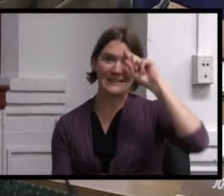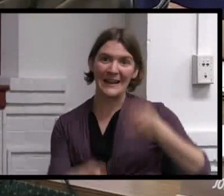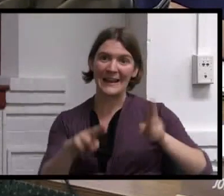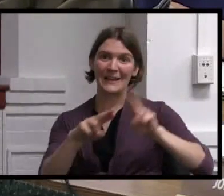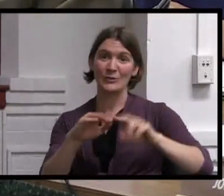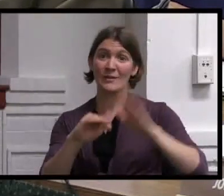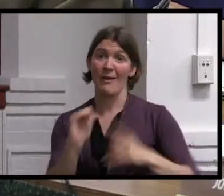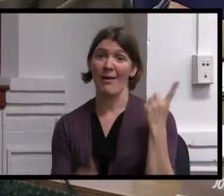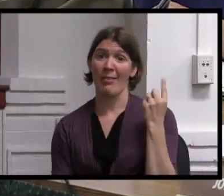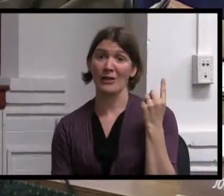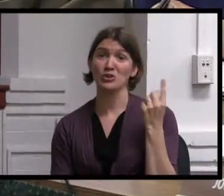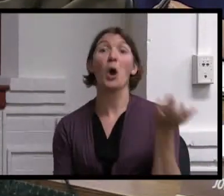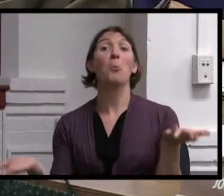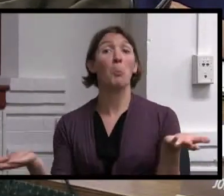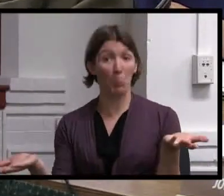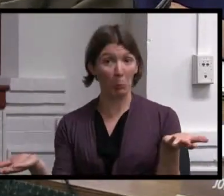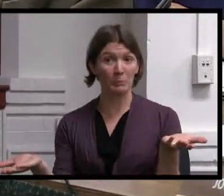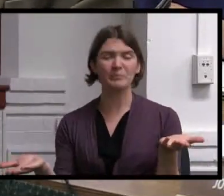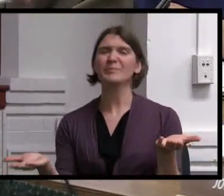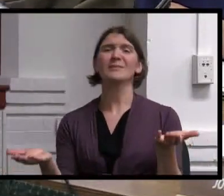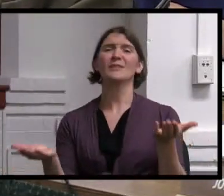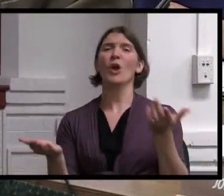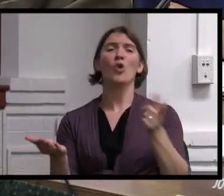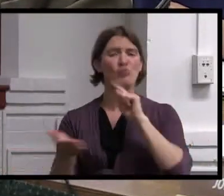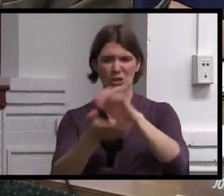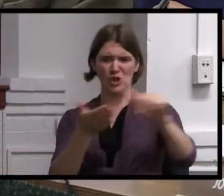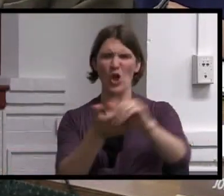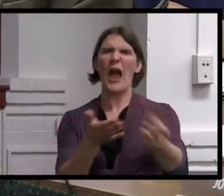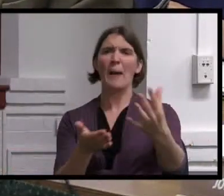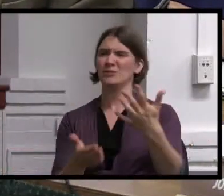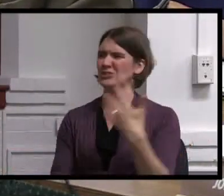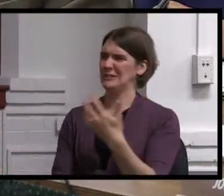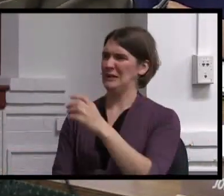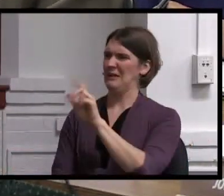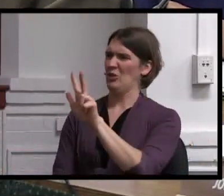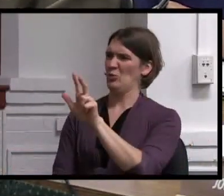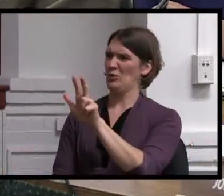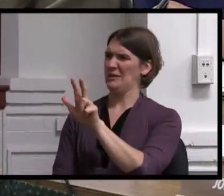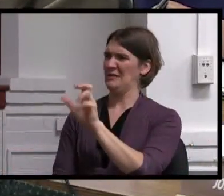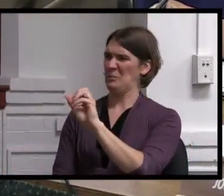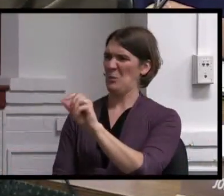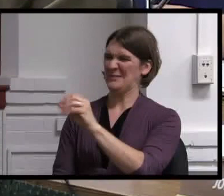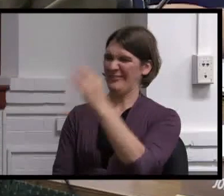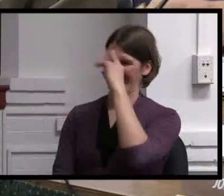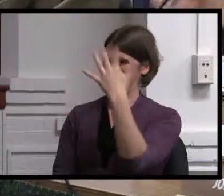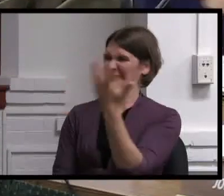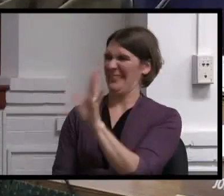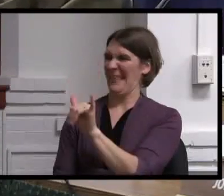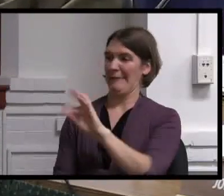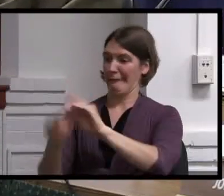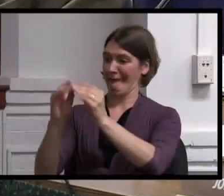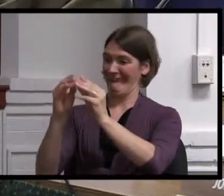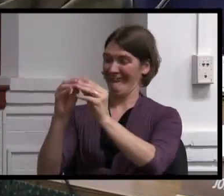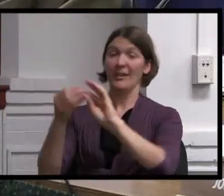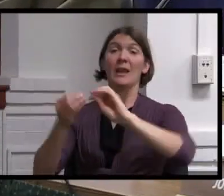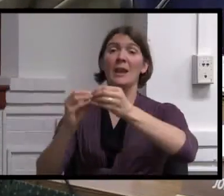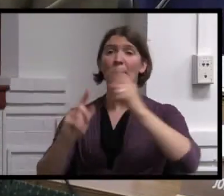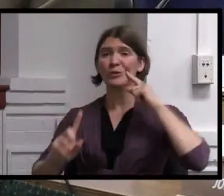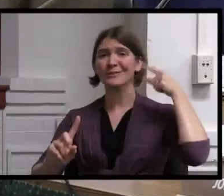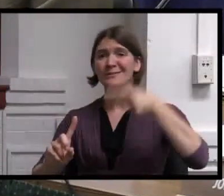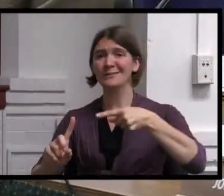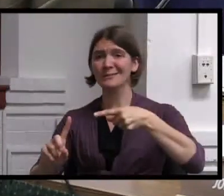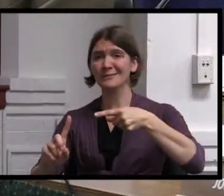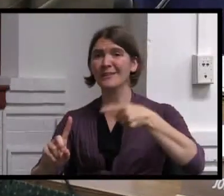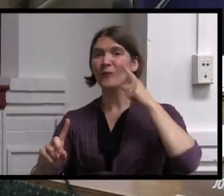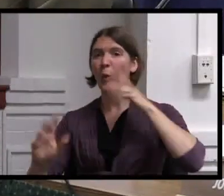So what that translates to in real dollars, because of that, those numbers I was just describing are specific to